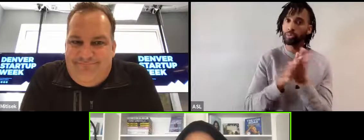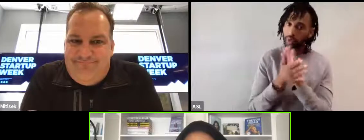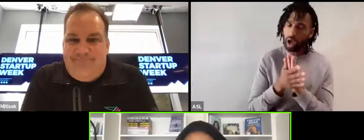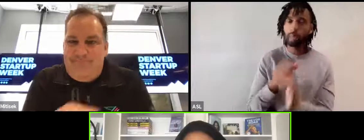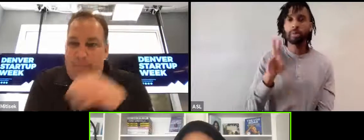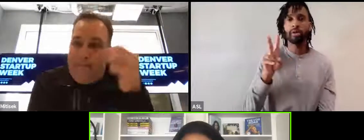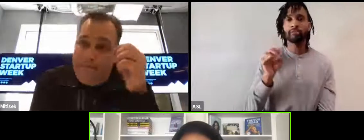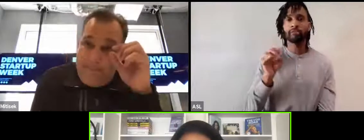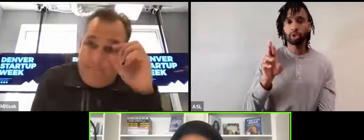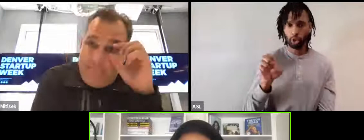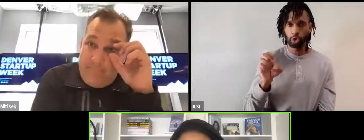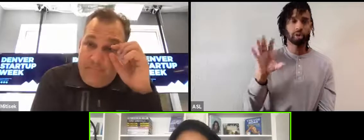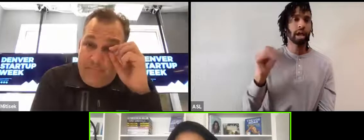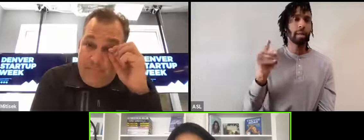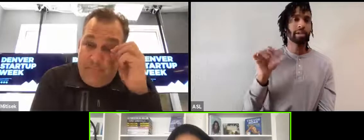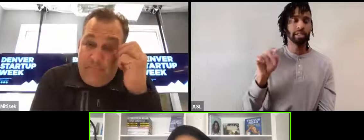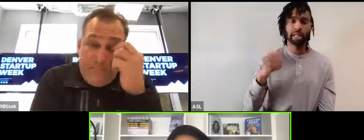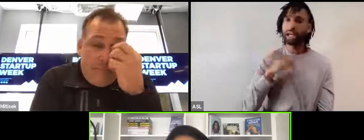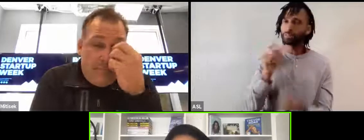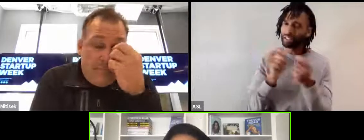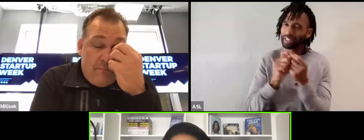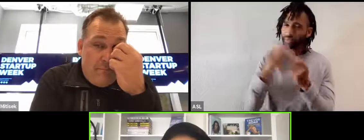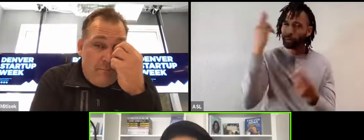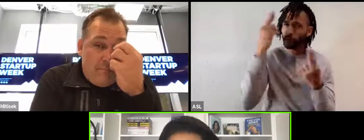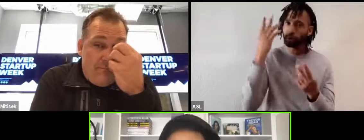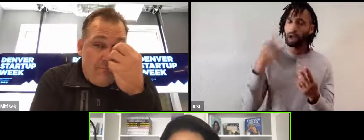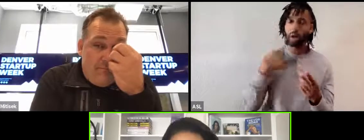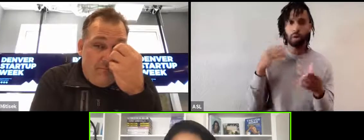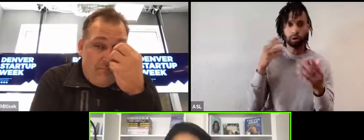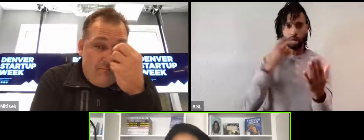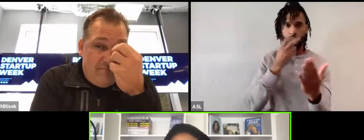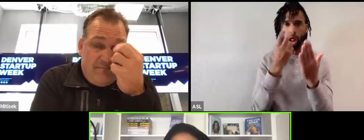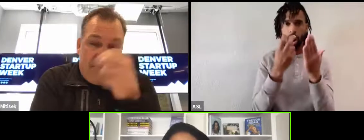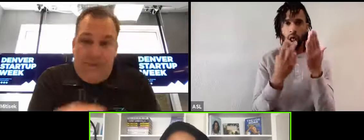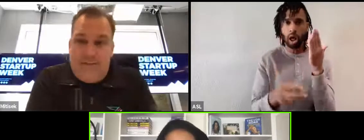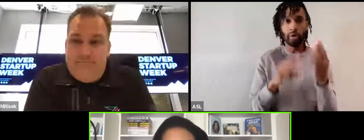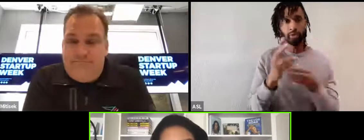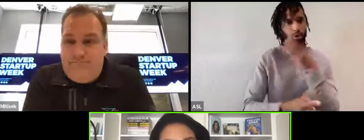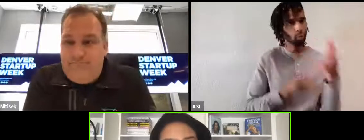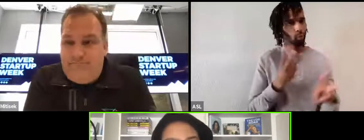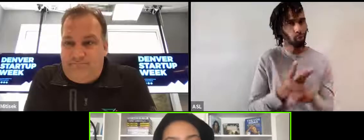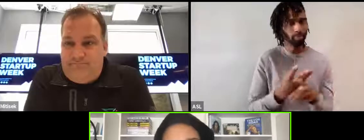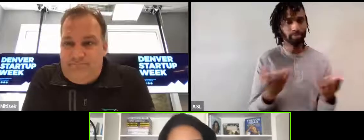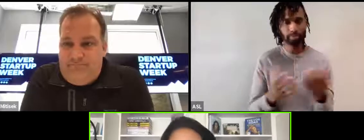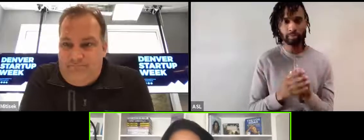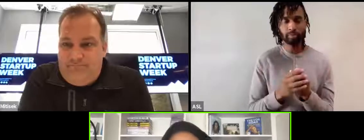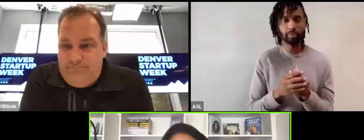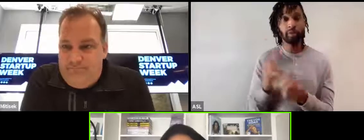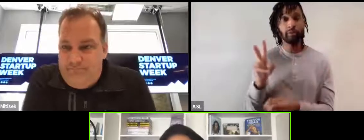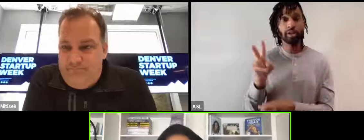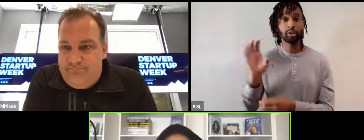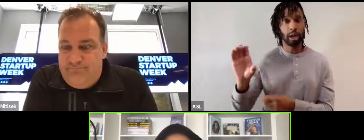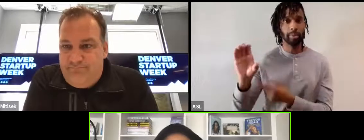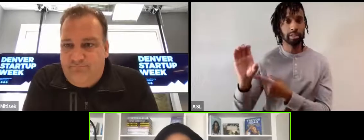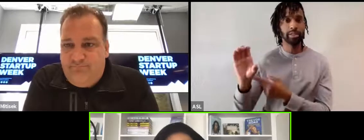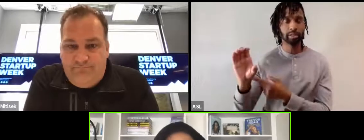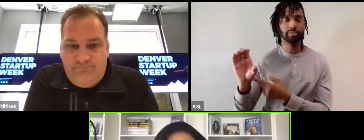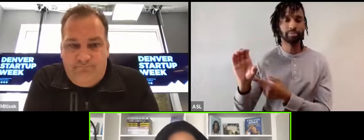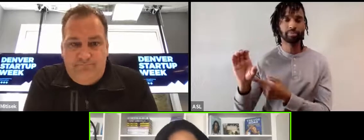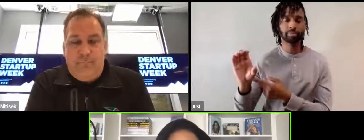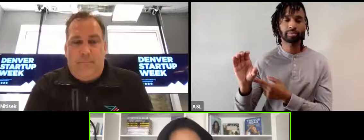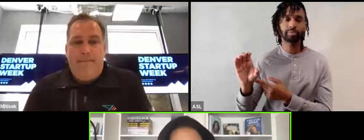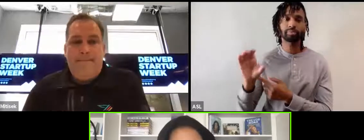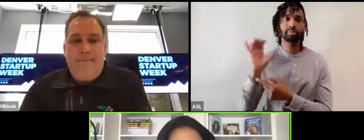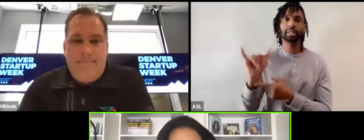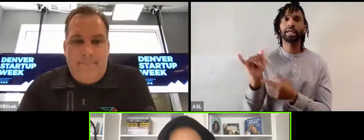capitalist. I had very specific reasons to go in this route. Again, this venture capital itself